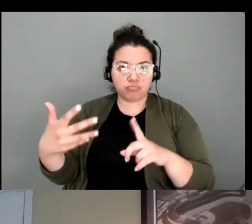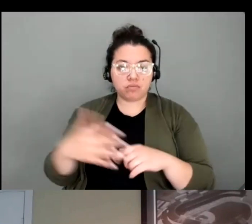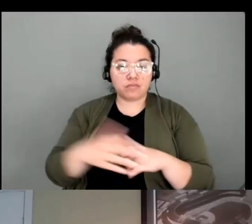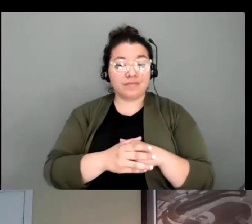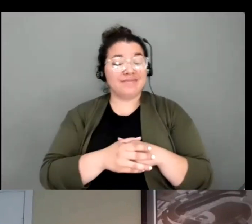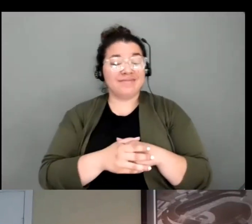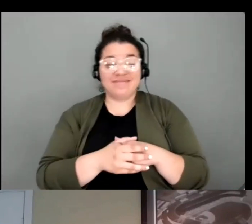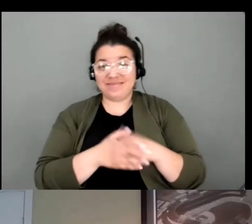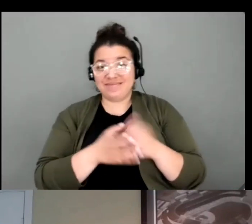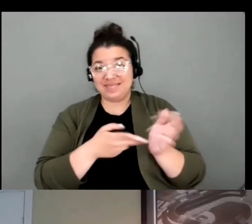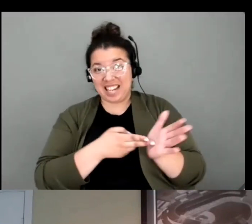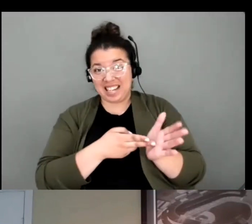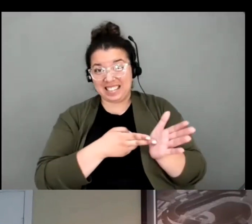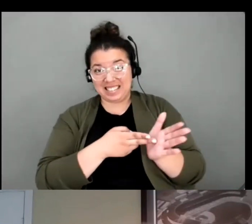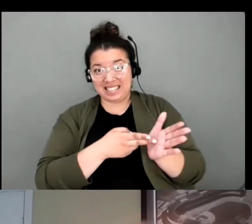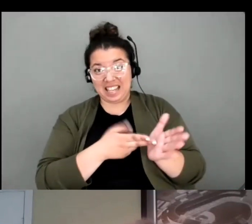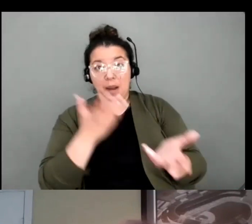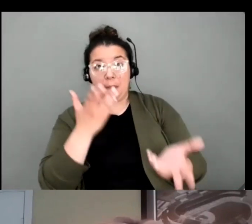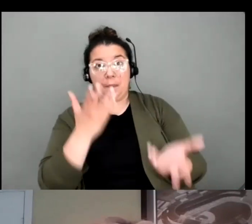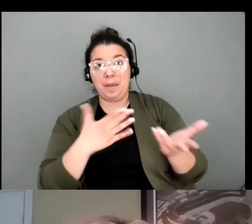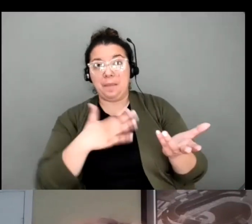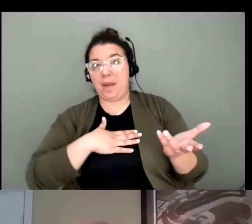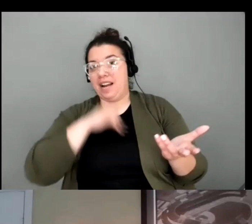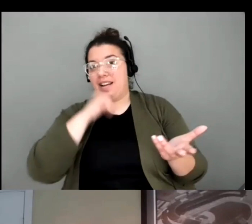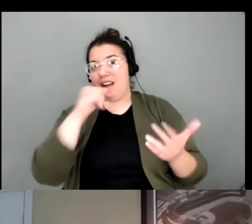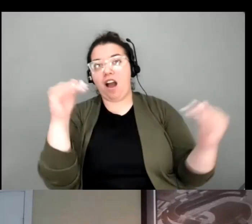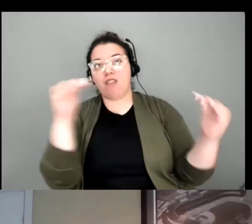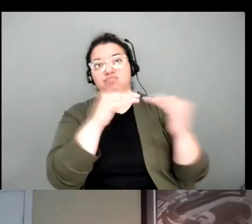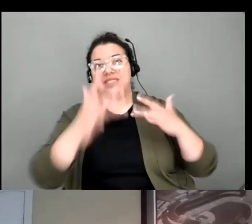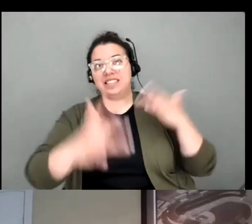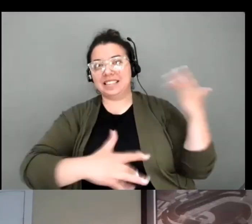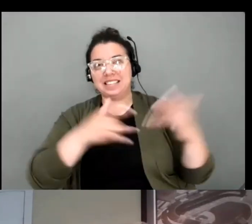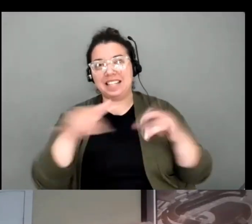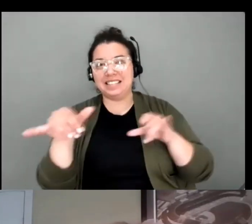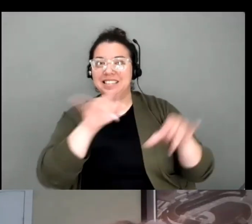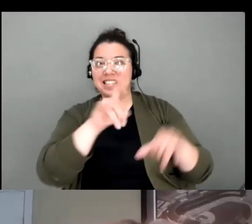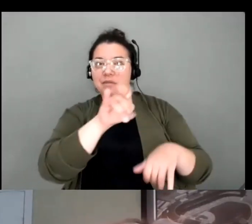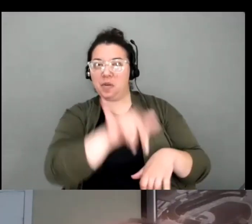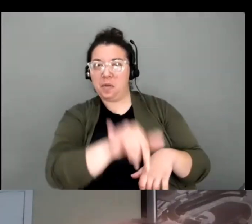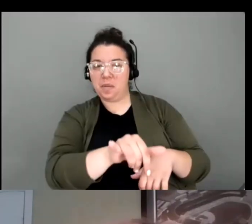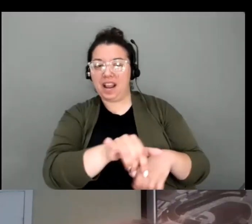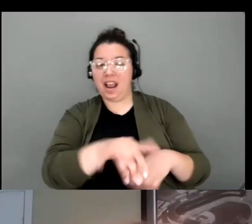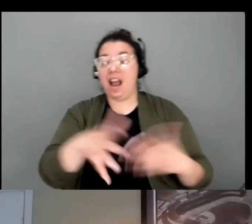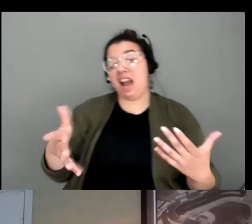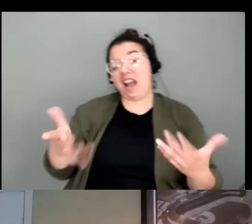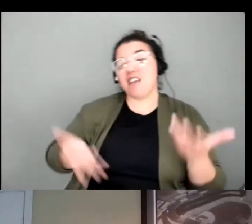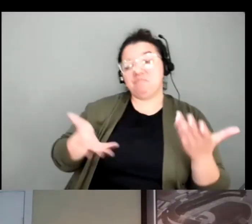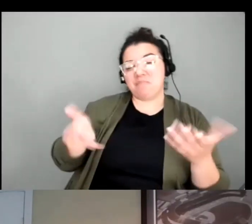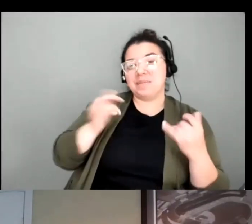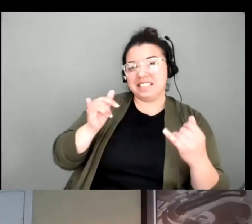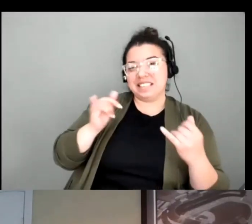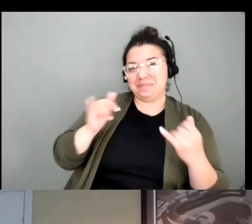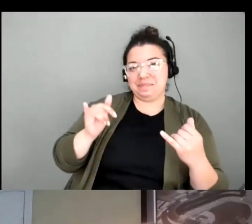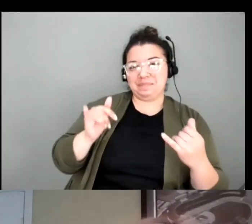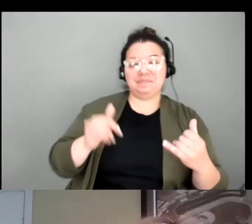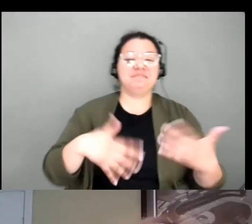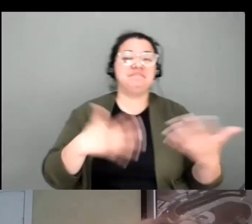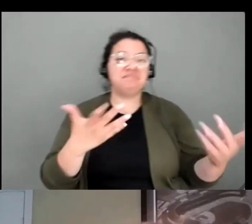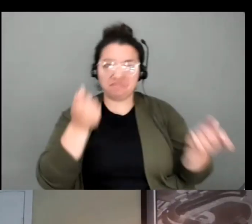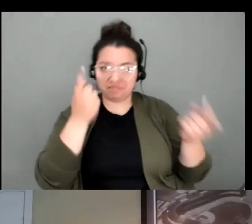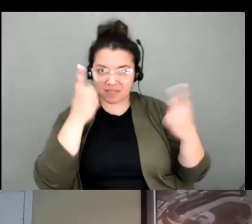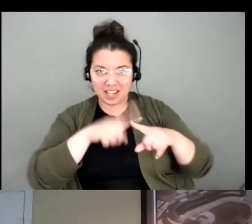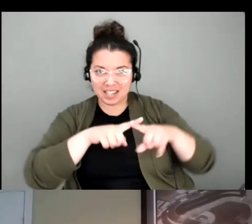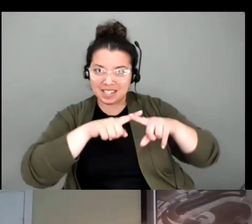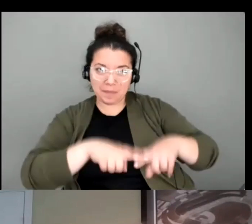as exciting and busy as Colby. I don't know. No, I don't think so. I think You probably are. It does depend on what's going